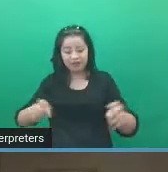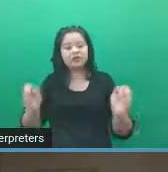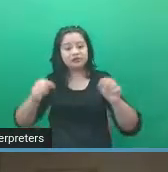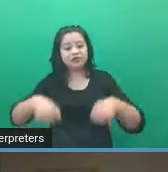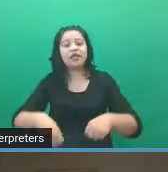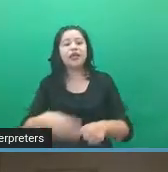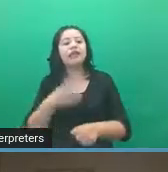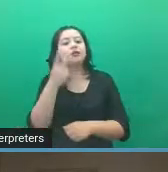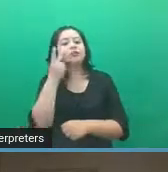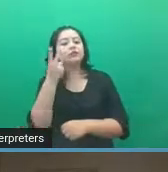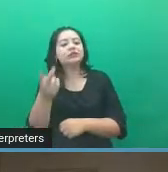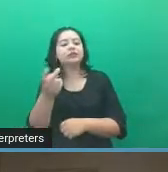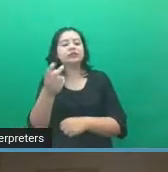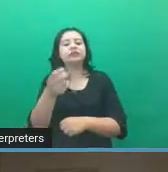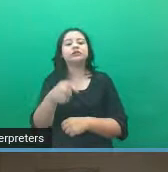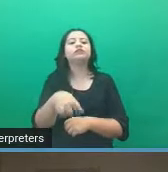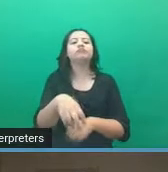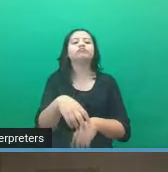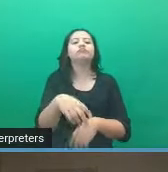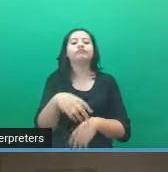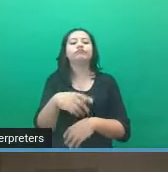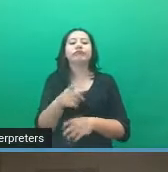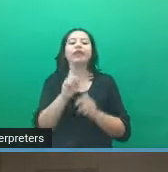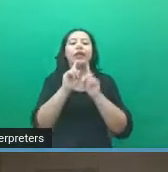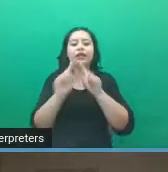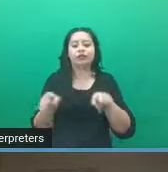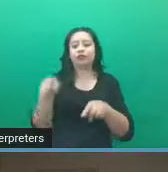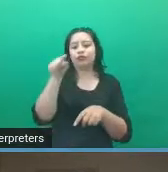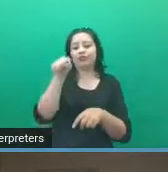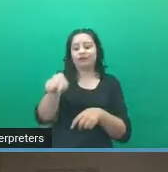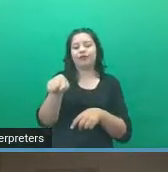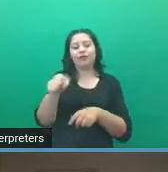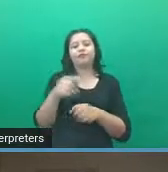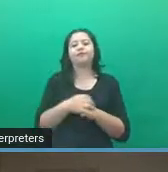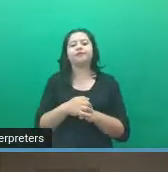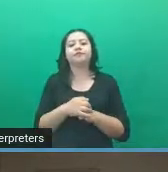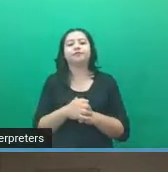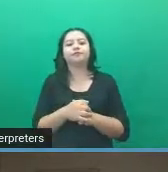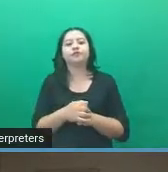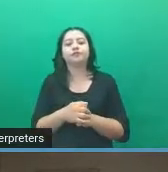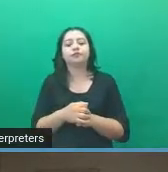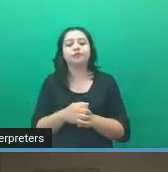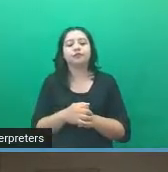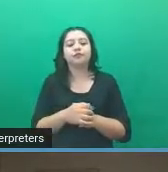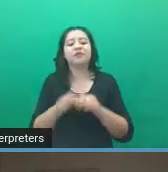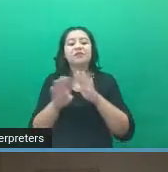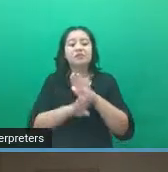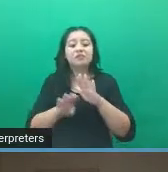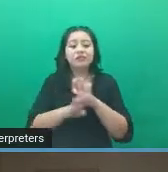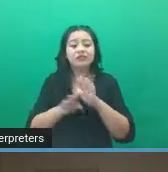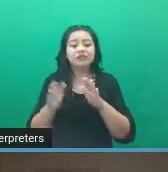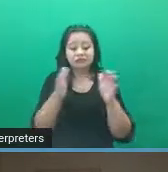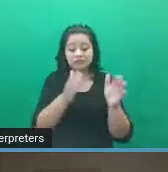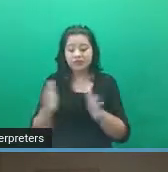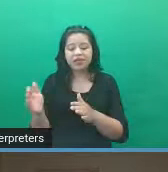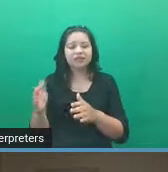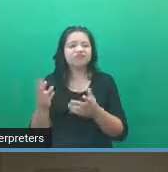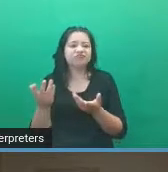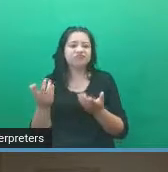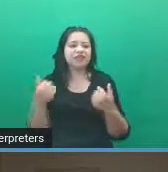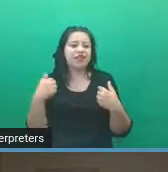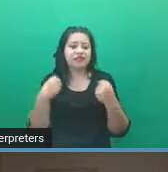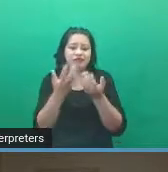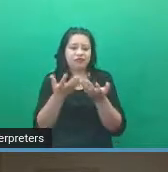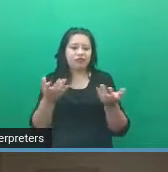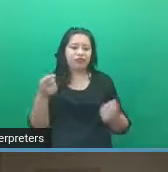viewed as respondents complete their survey. So it's nice to see that getting filled out. The basic plan has all the features you need, including that customer